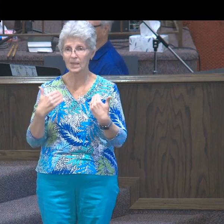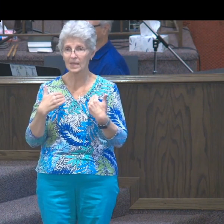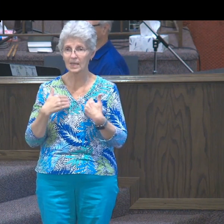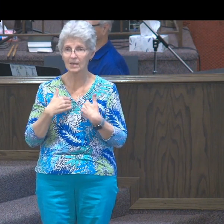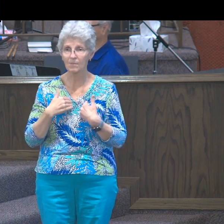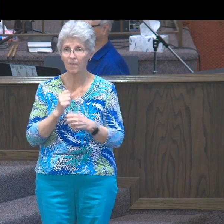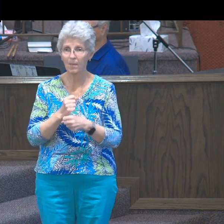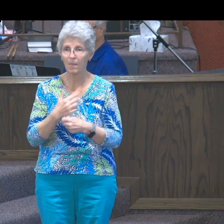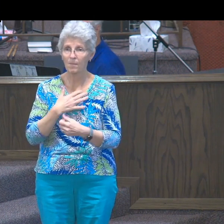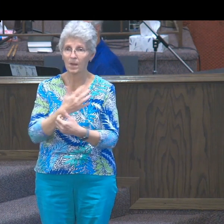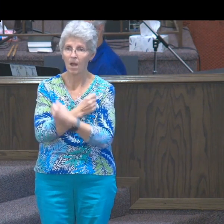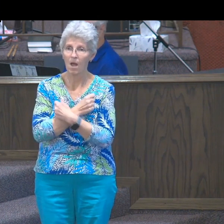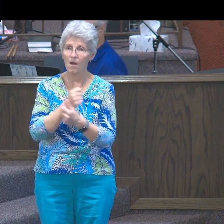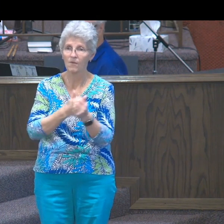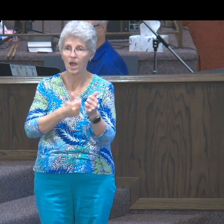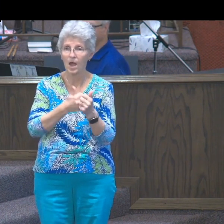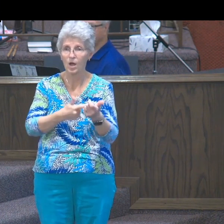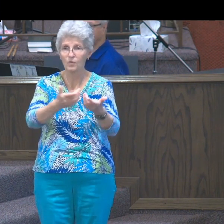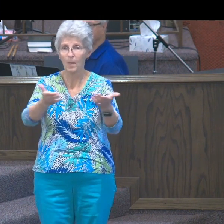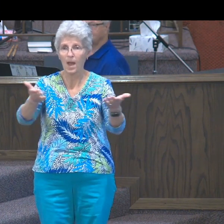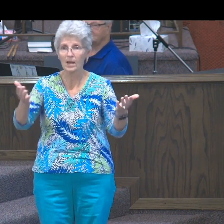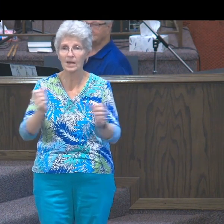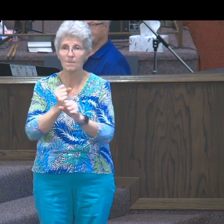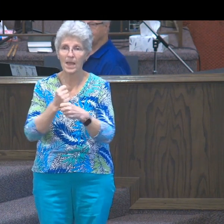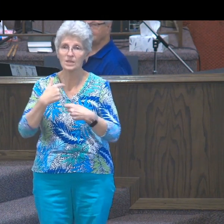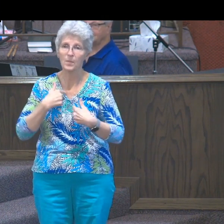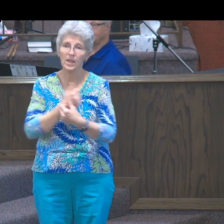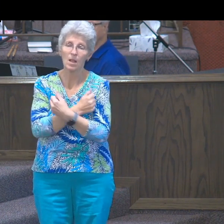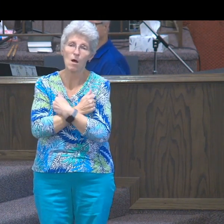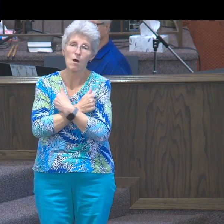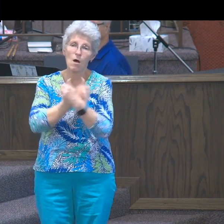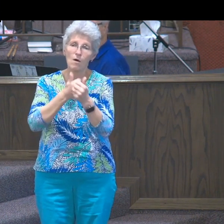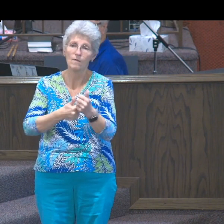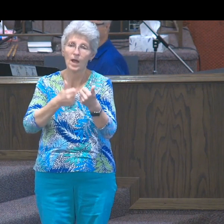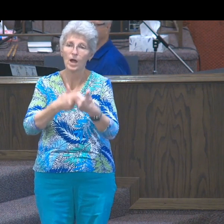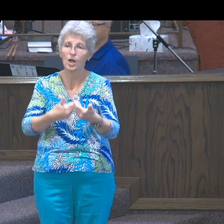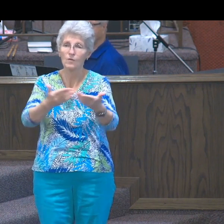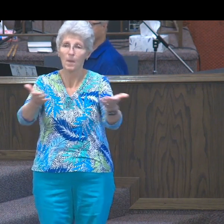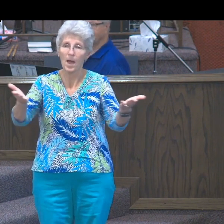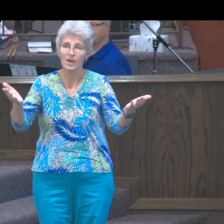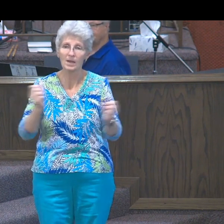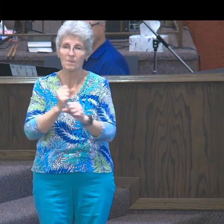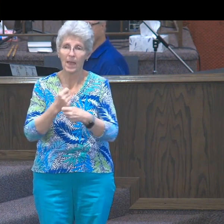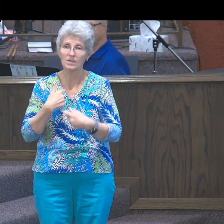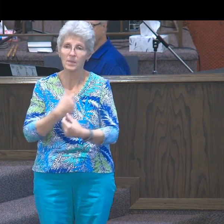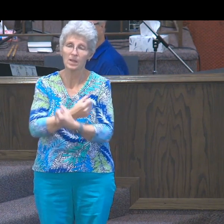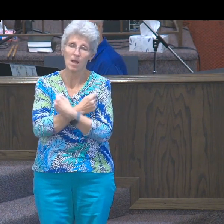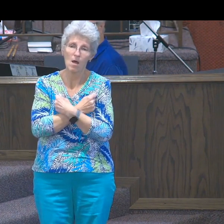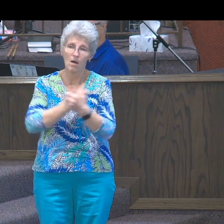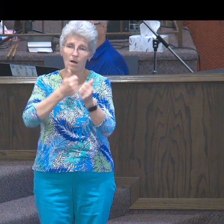me. Make me love everybody. Makes me love everybody. Makes